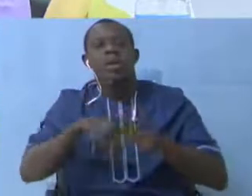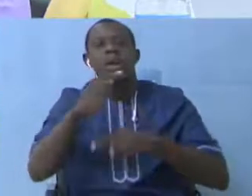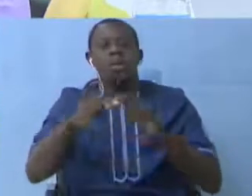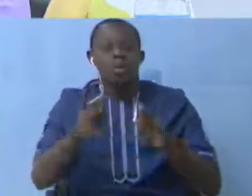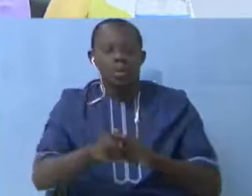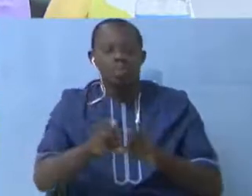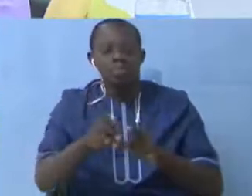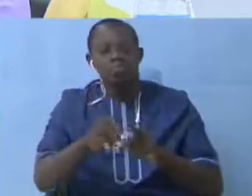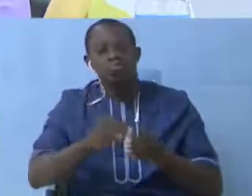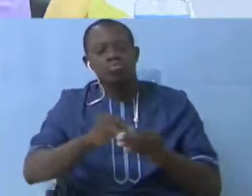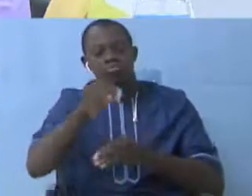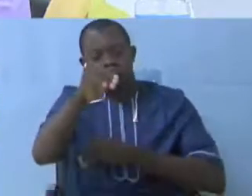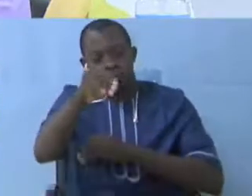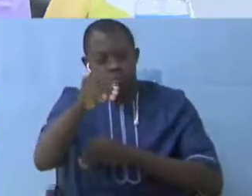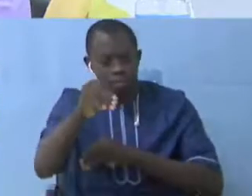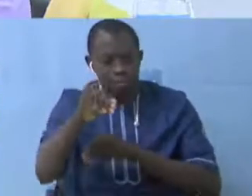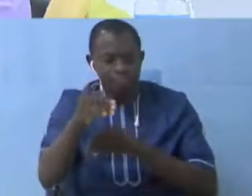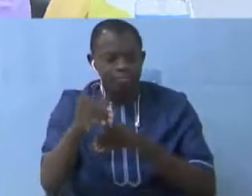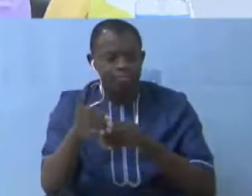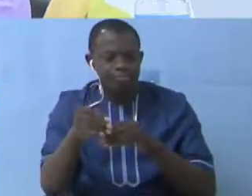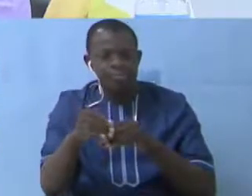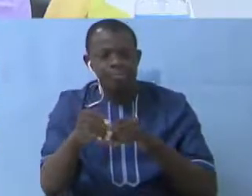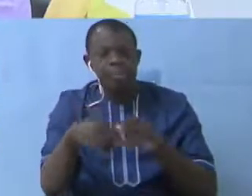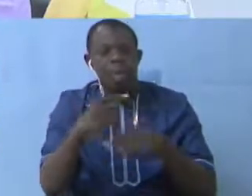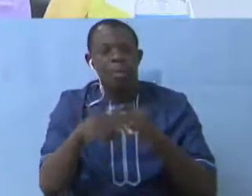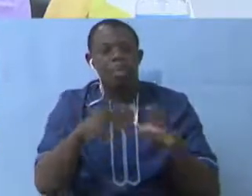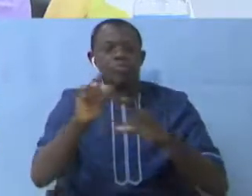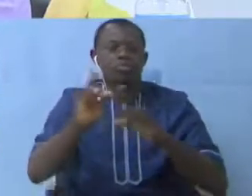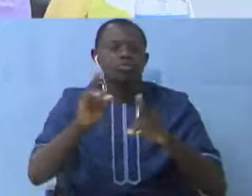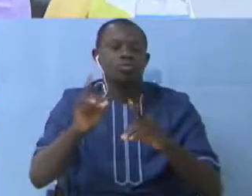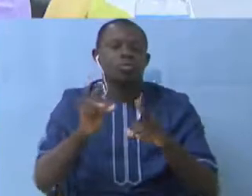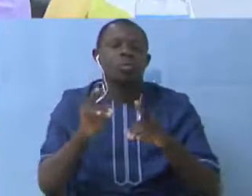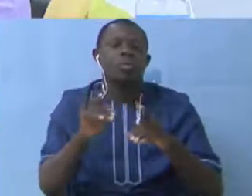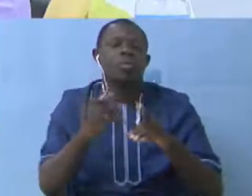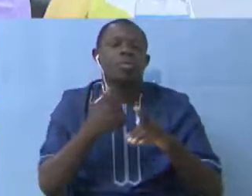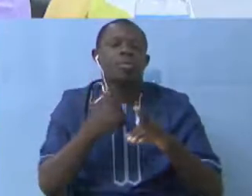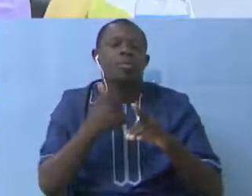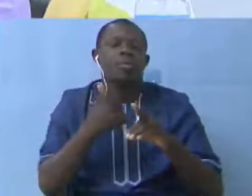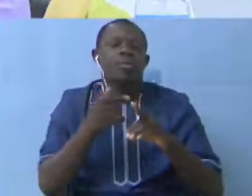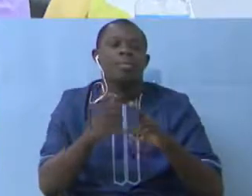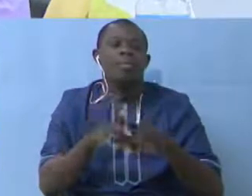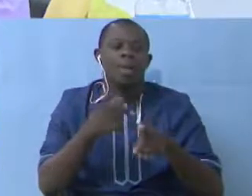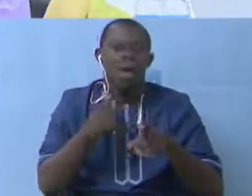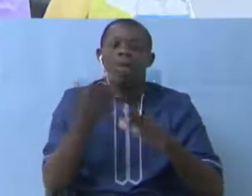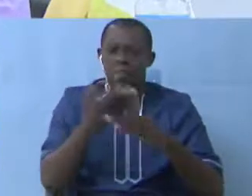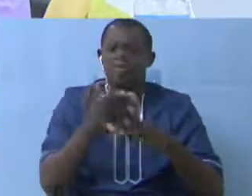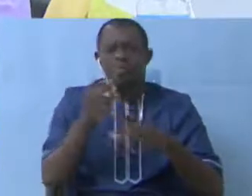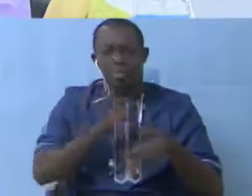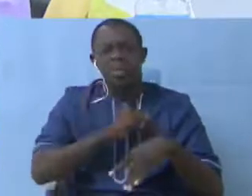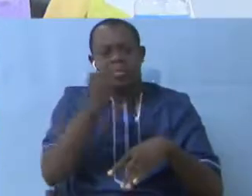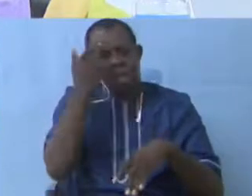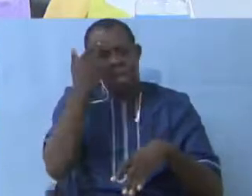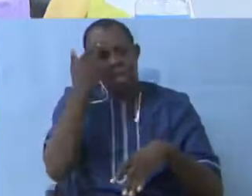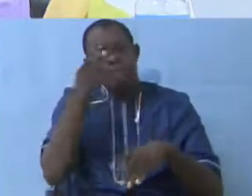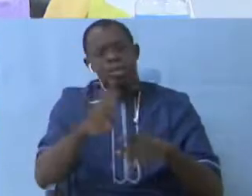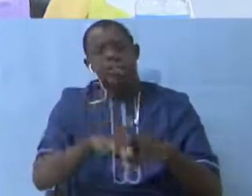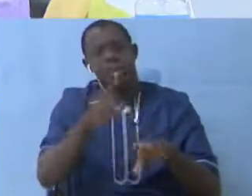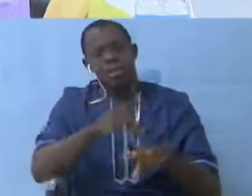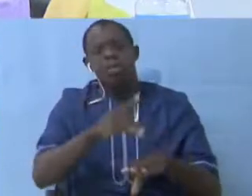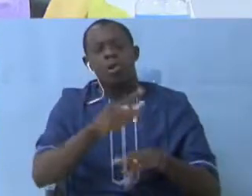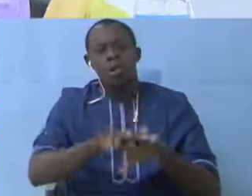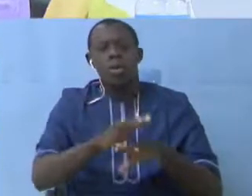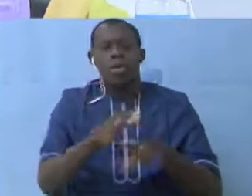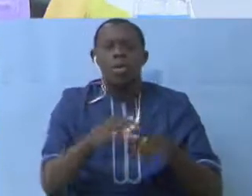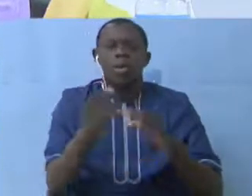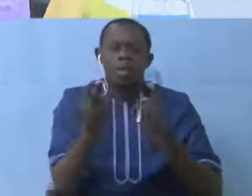extending the space for discussion. I do believe that he realized that things were